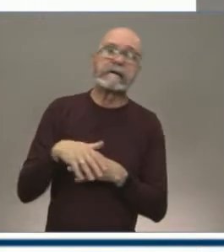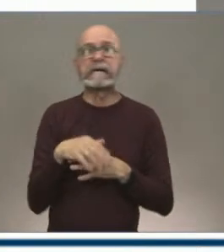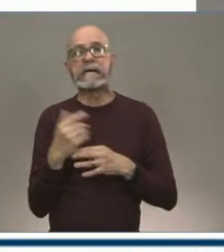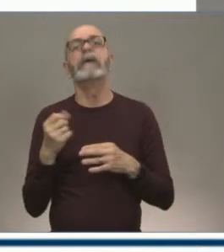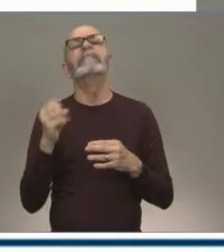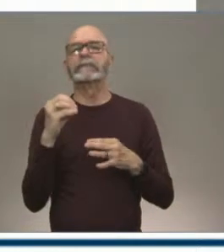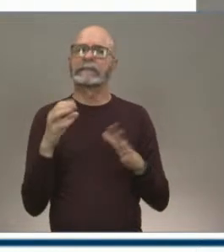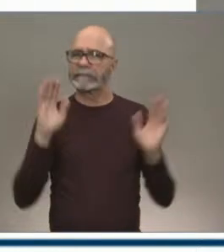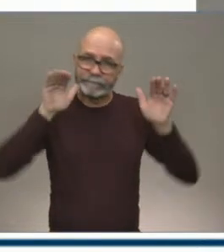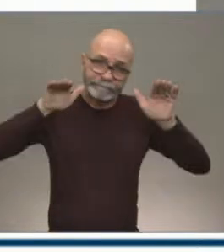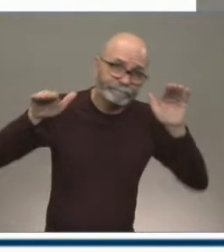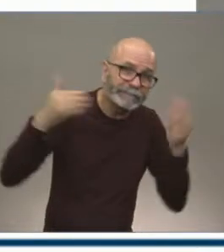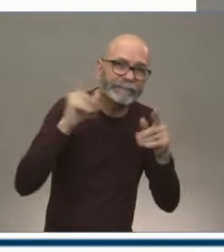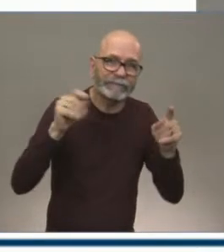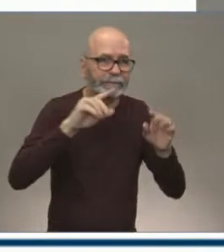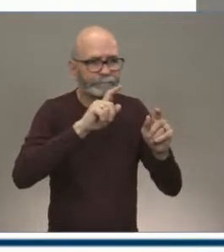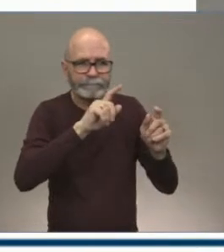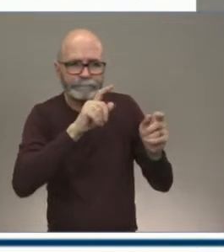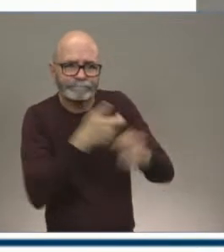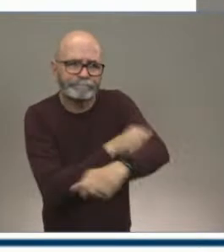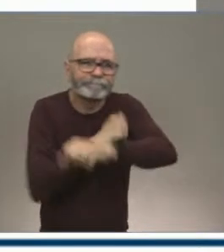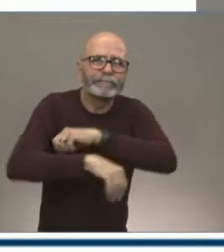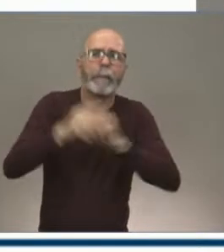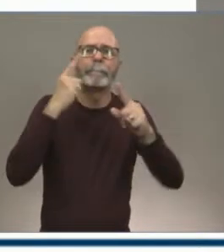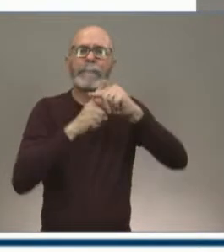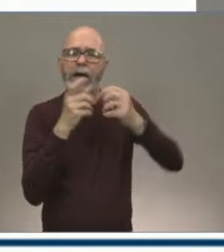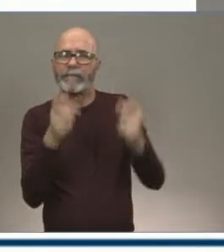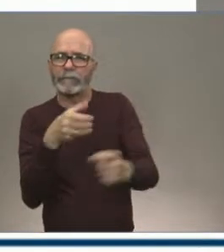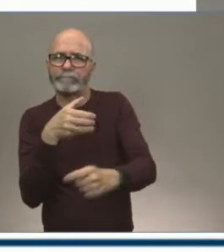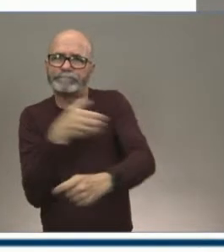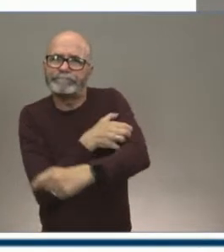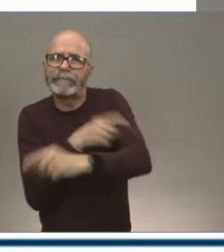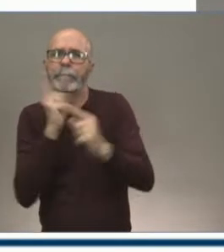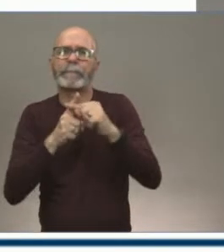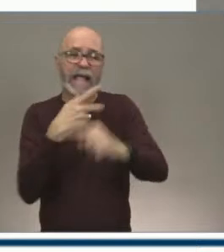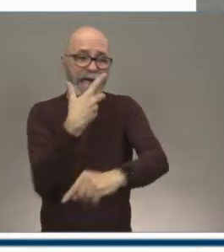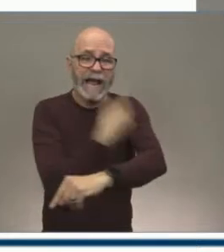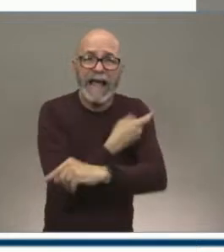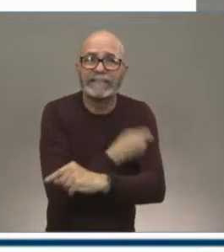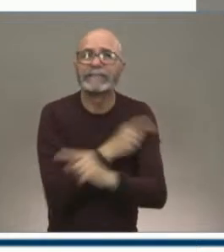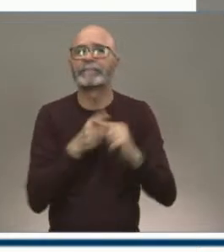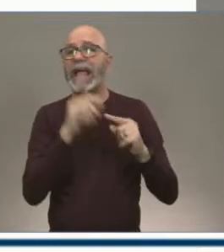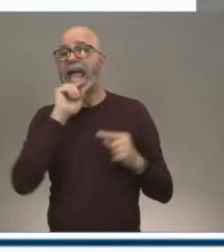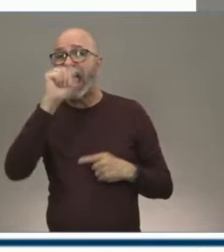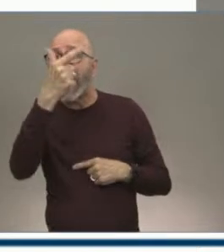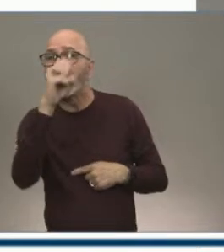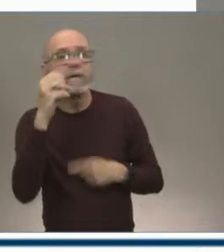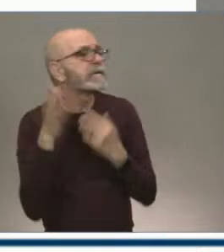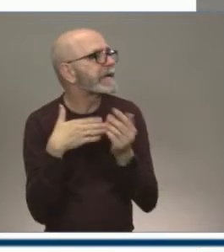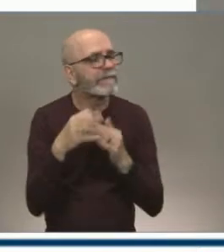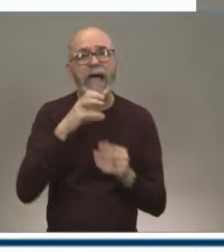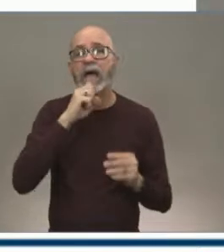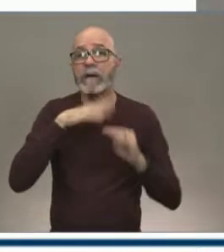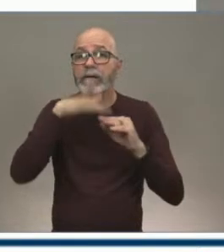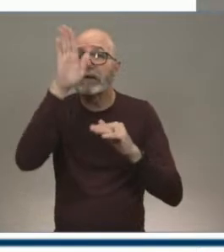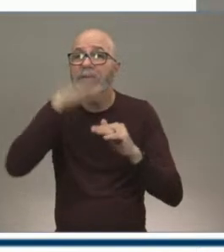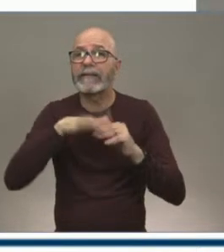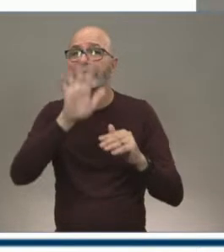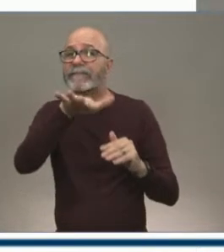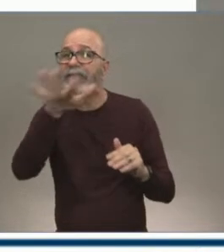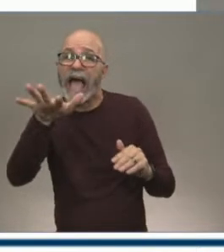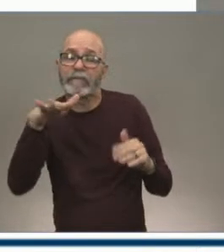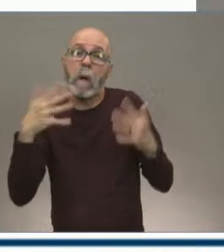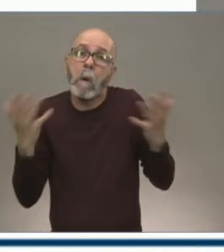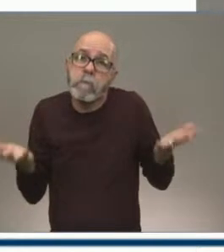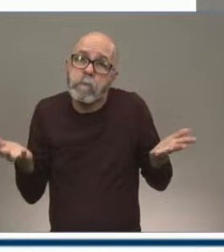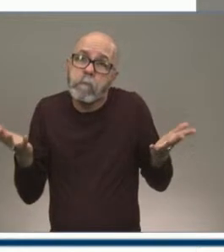have start their vaccination at a younger age. Many of them are looking at age 55 and above. They've also brought